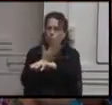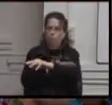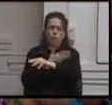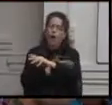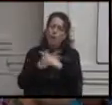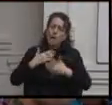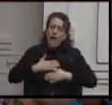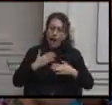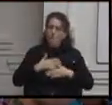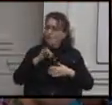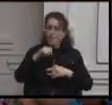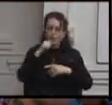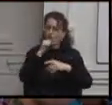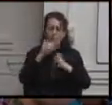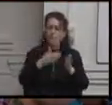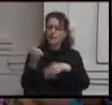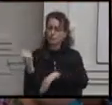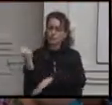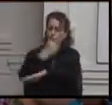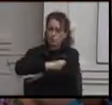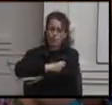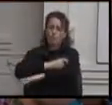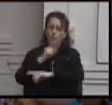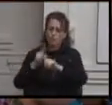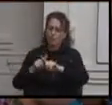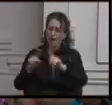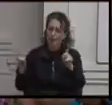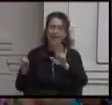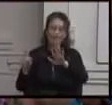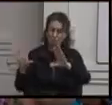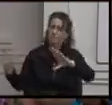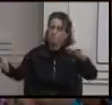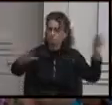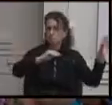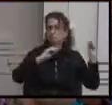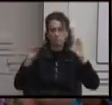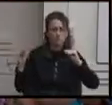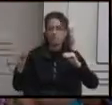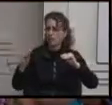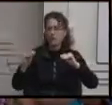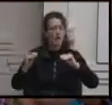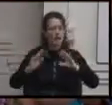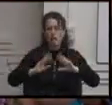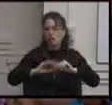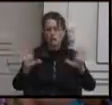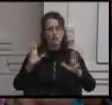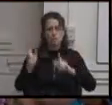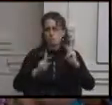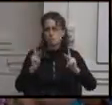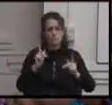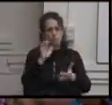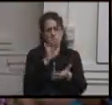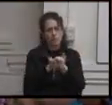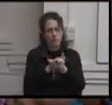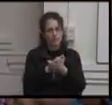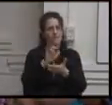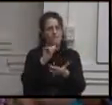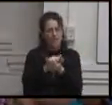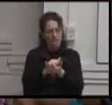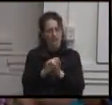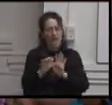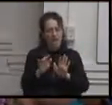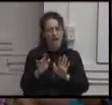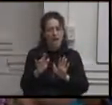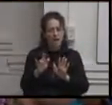although I would agree that the concept that was out there was not that there was a move to suggest closing that